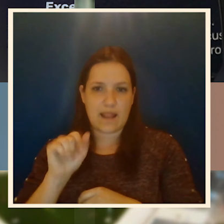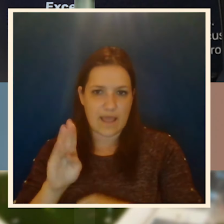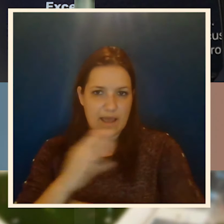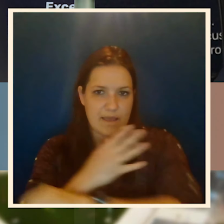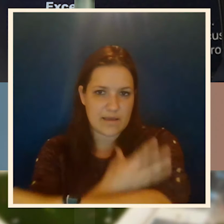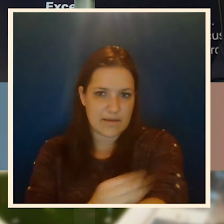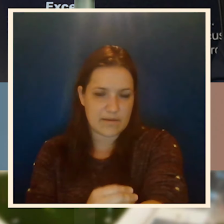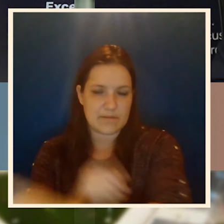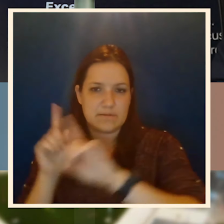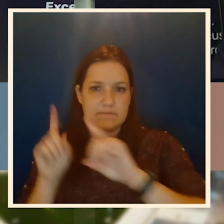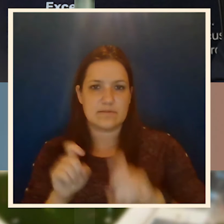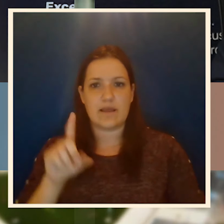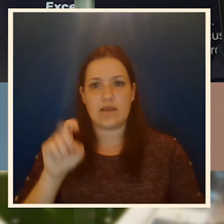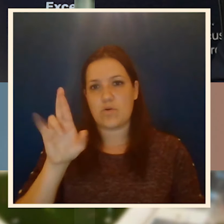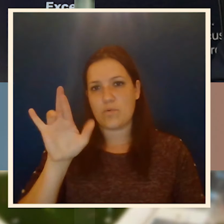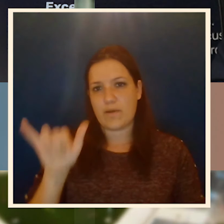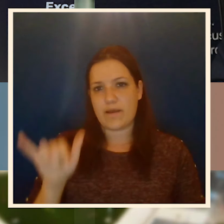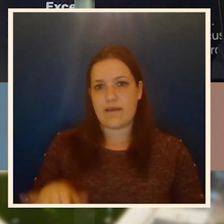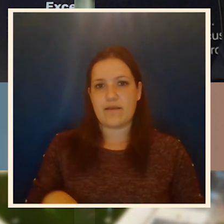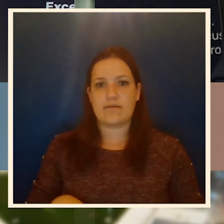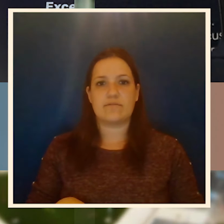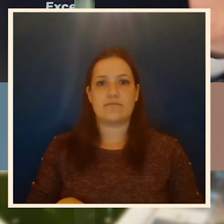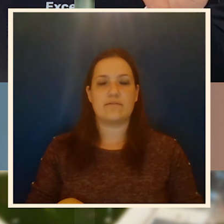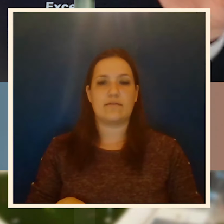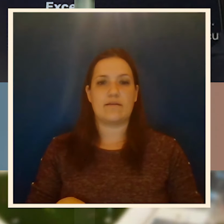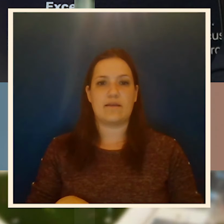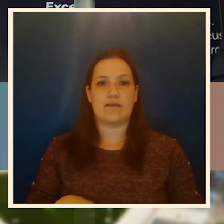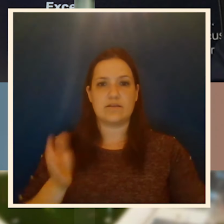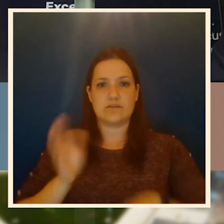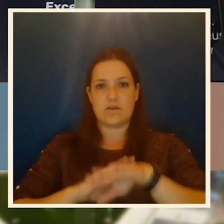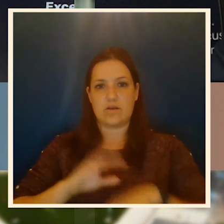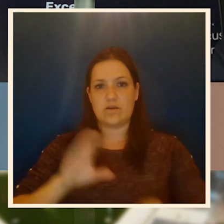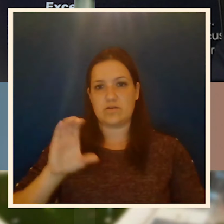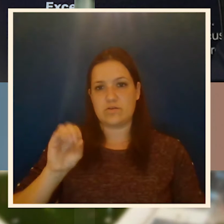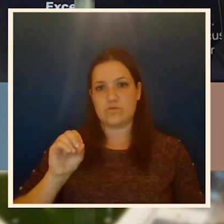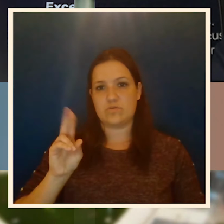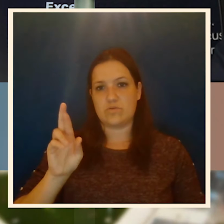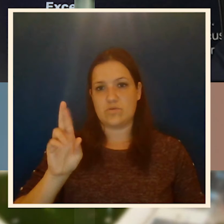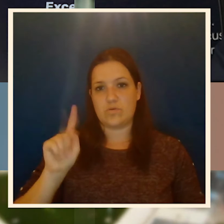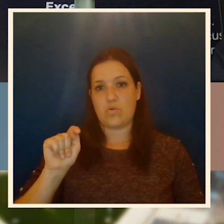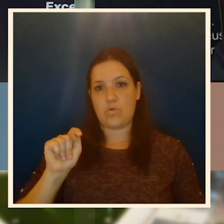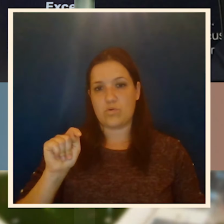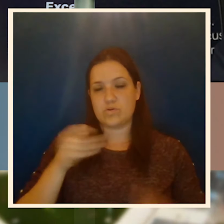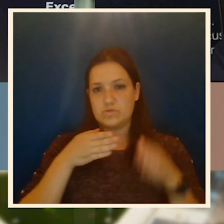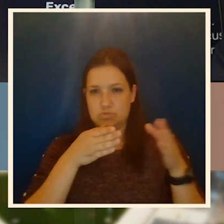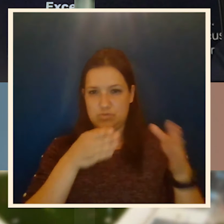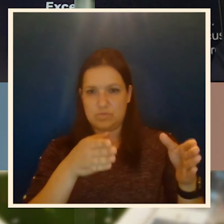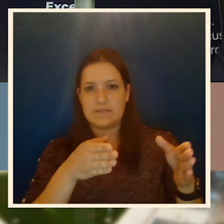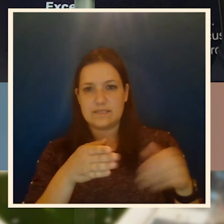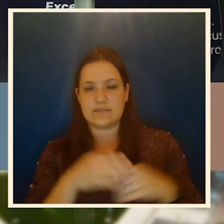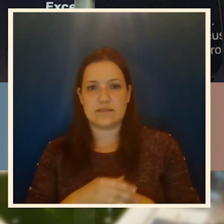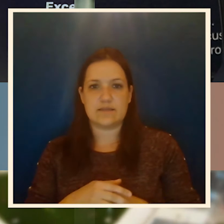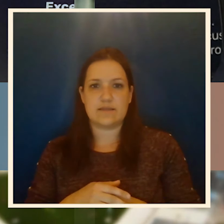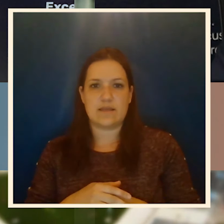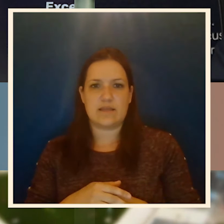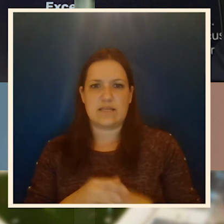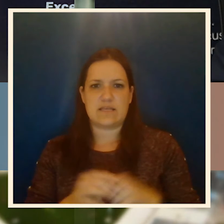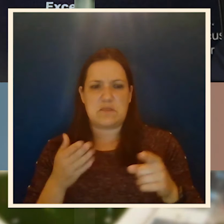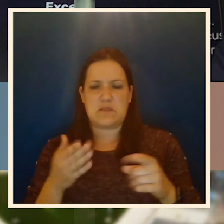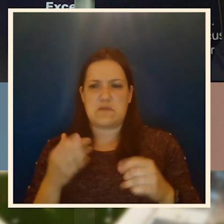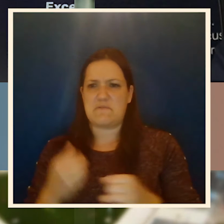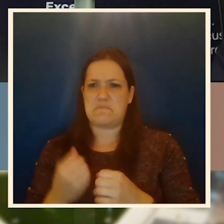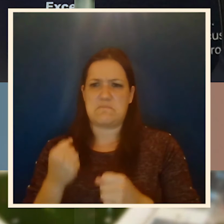might have an x-ray done. And it's over on Court Street, where our Urgent Care Center is located. And it's been there for